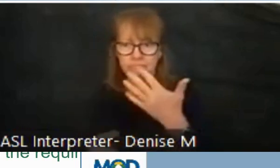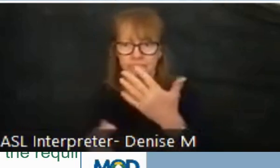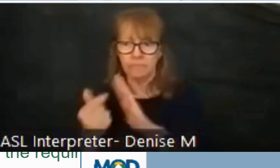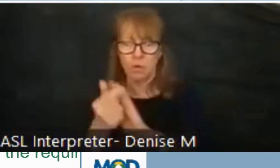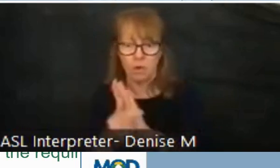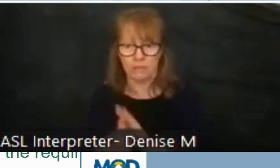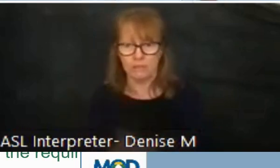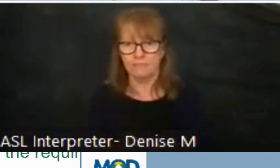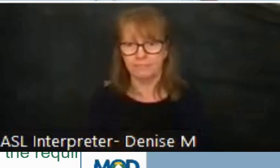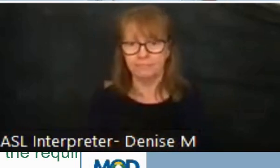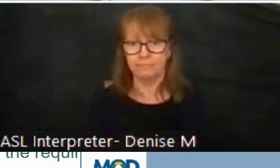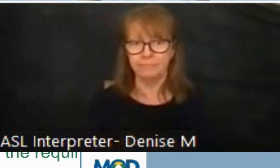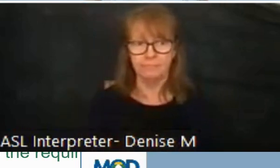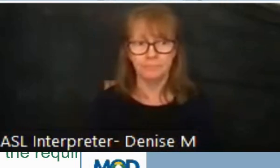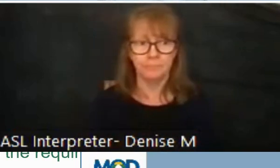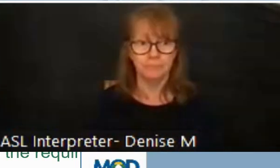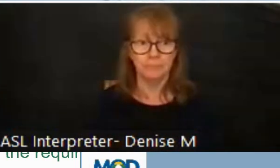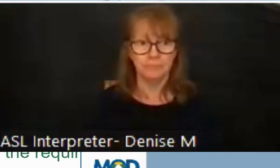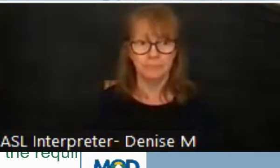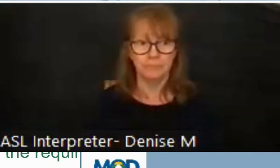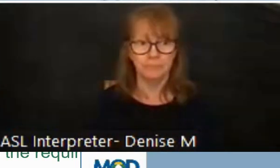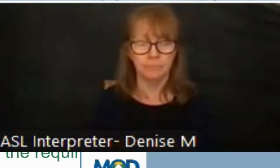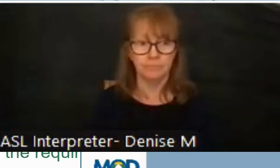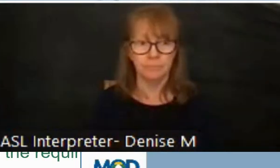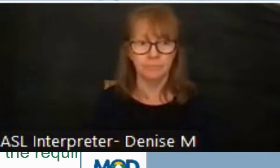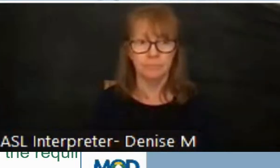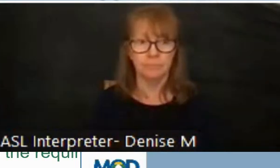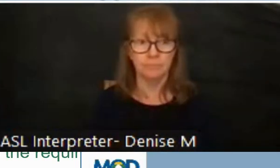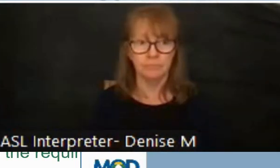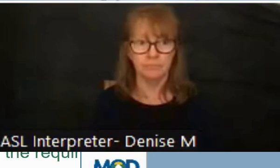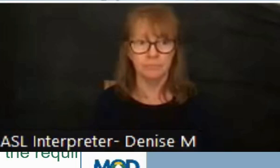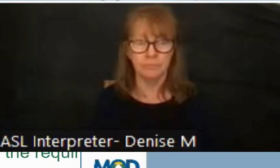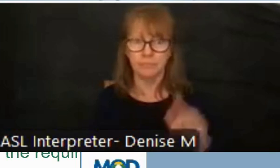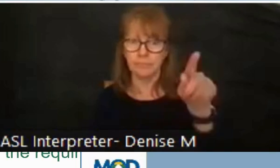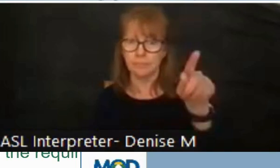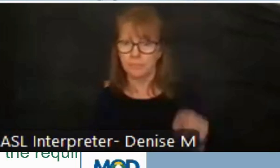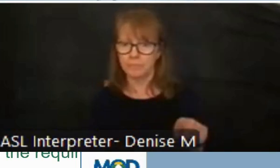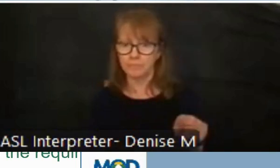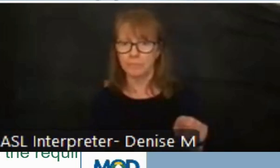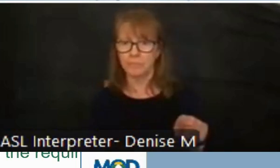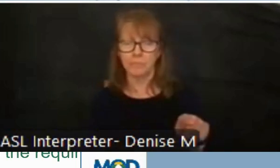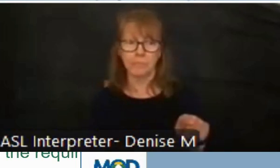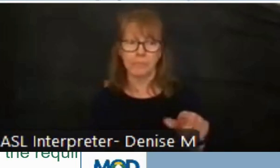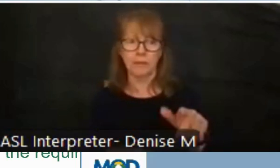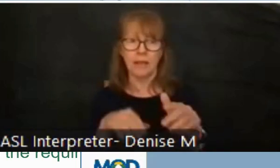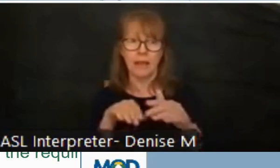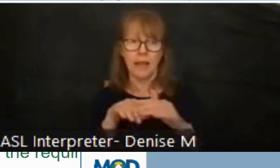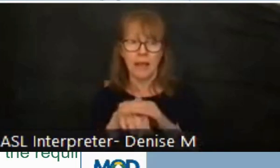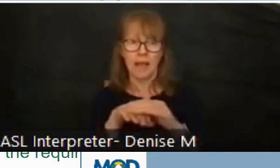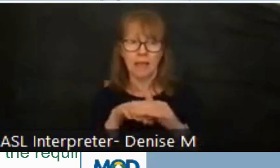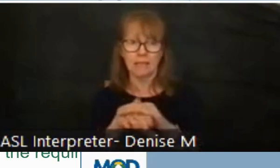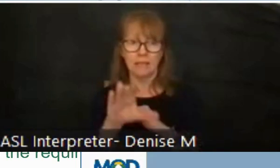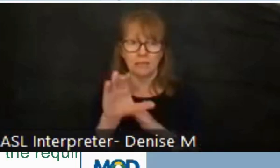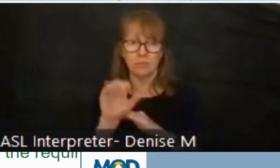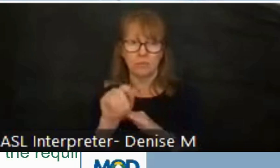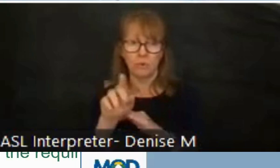a few of these are access codes. We talked about the architectural access